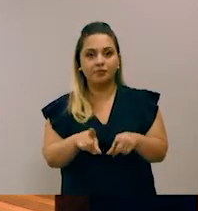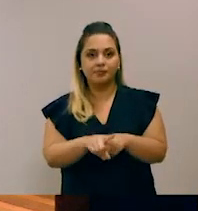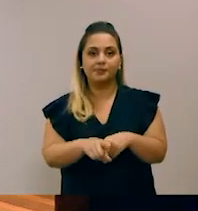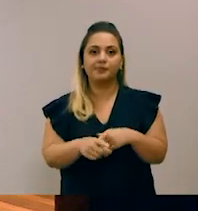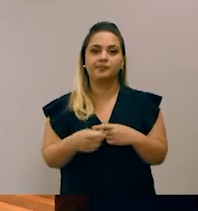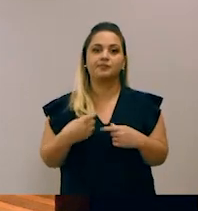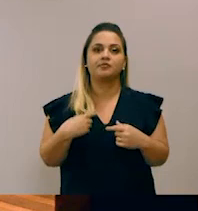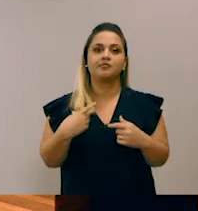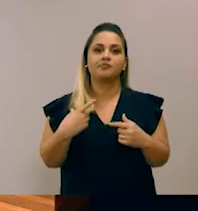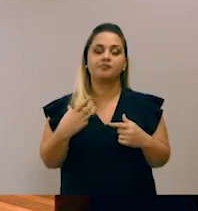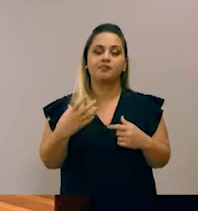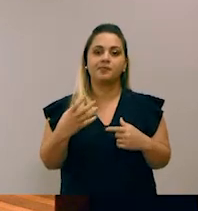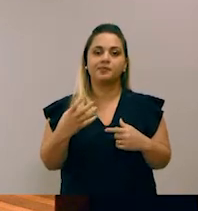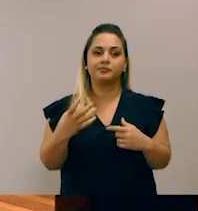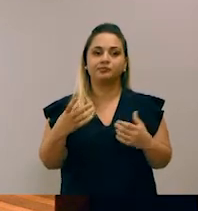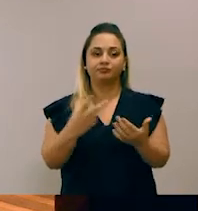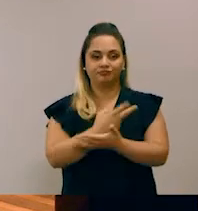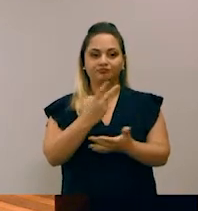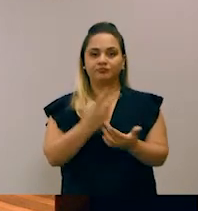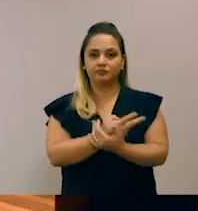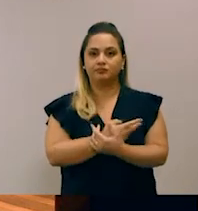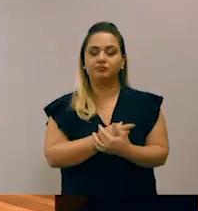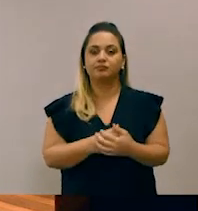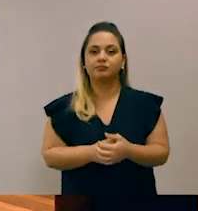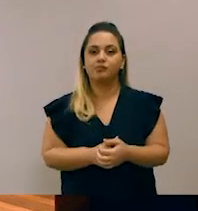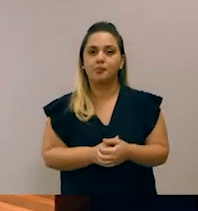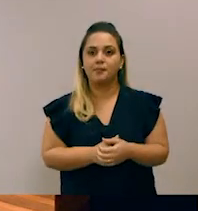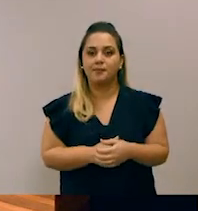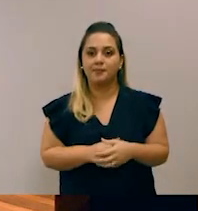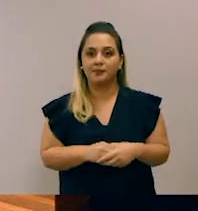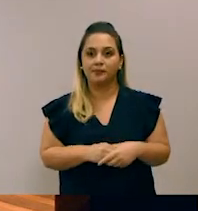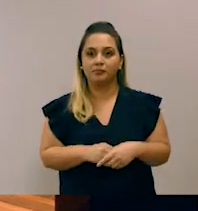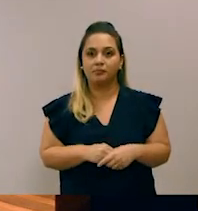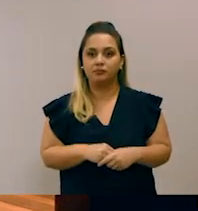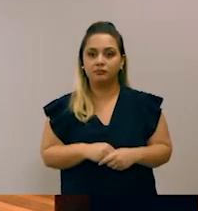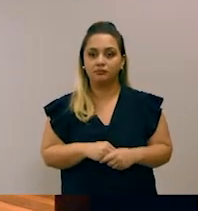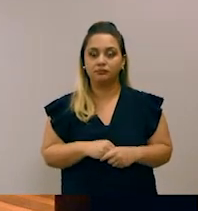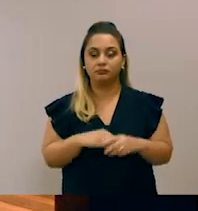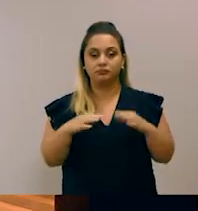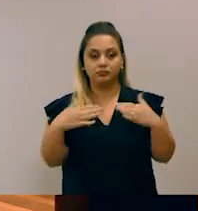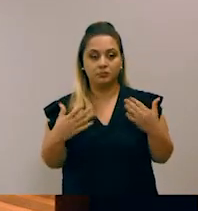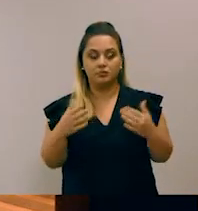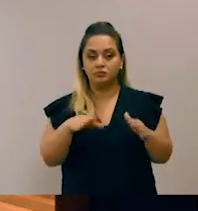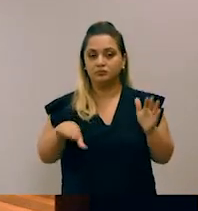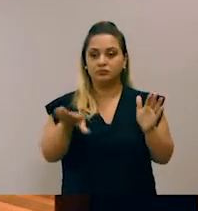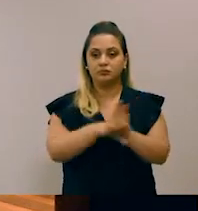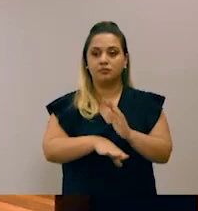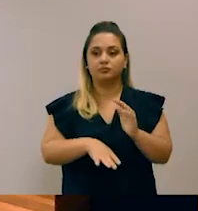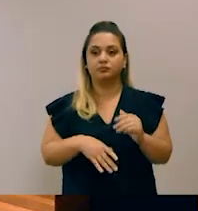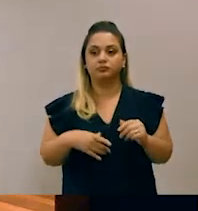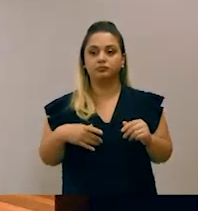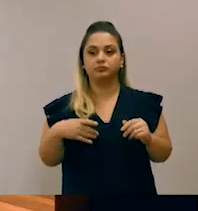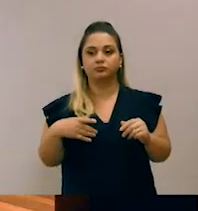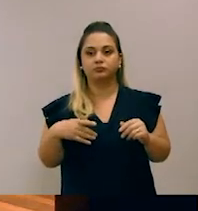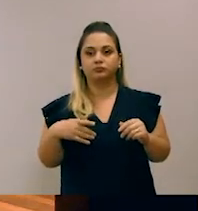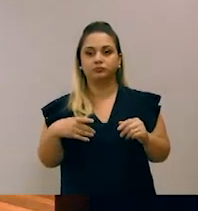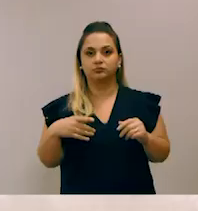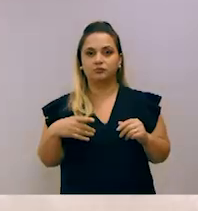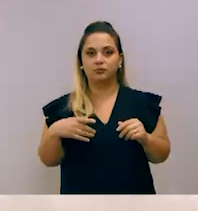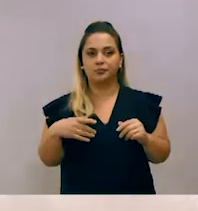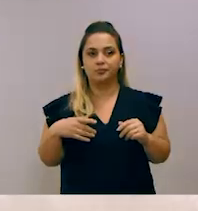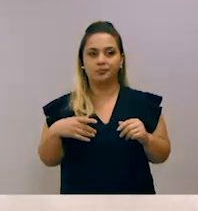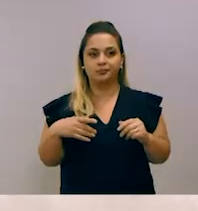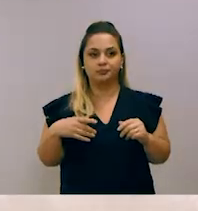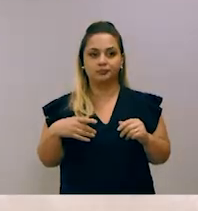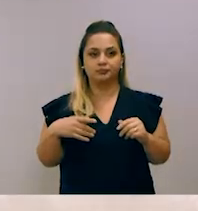being not exact. So it could be a problem. So it was another case of material error. For the formal definition